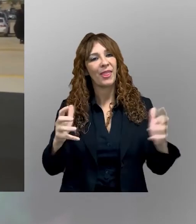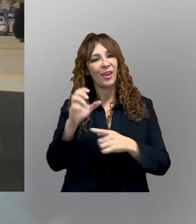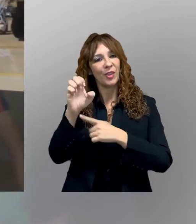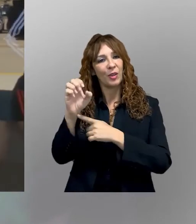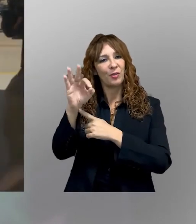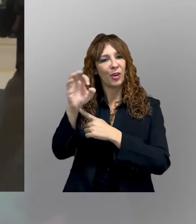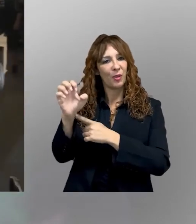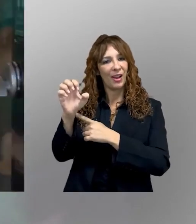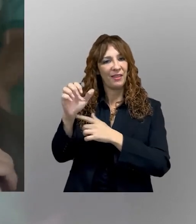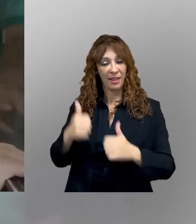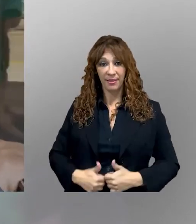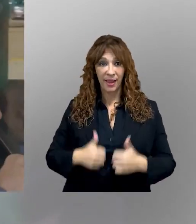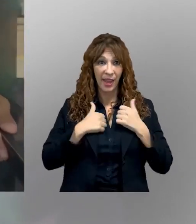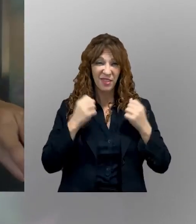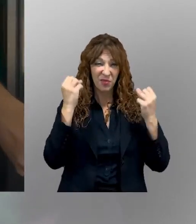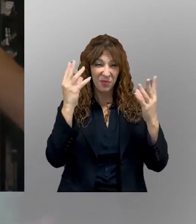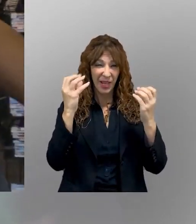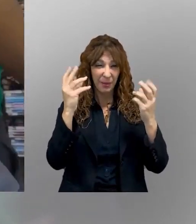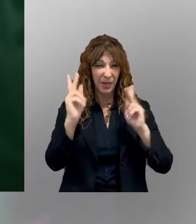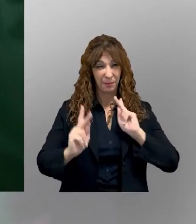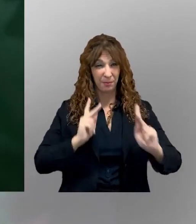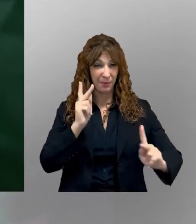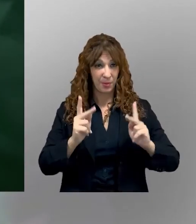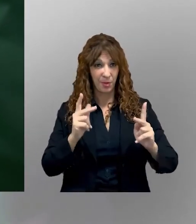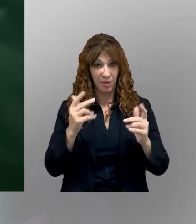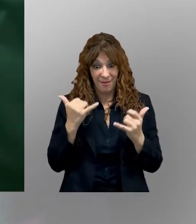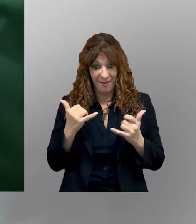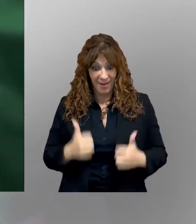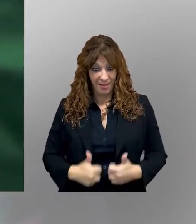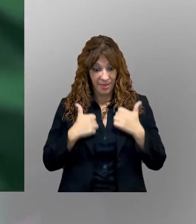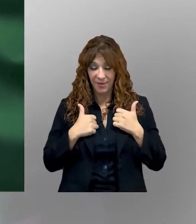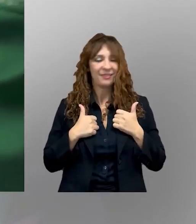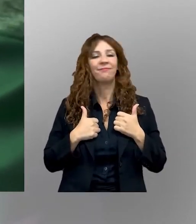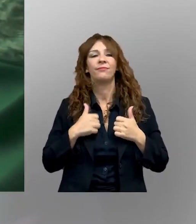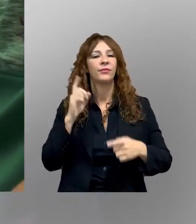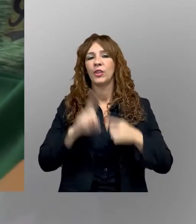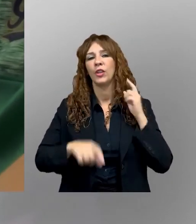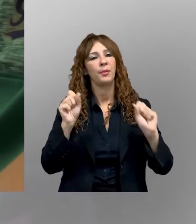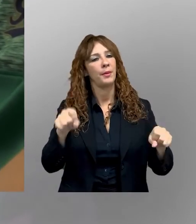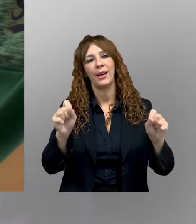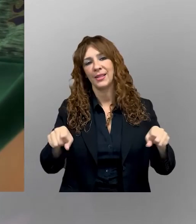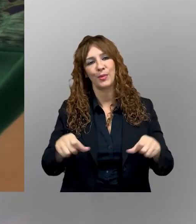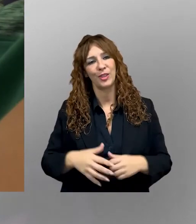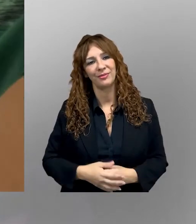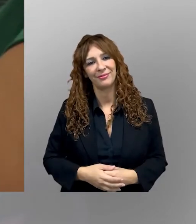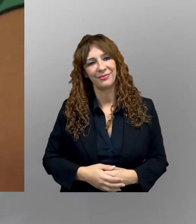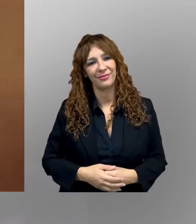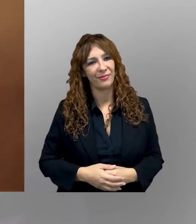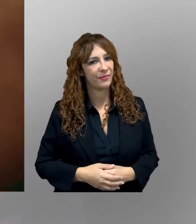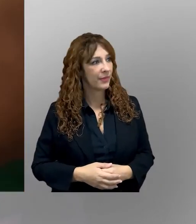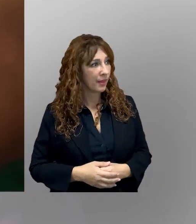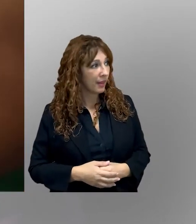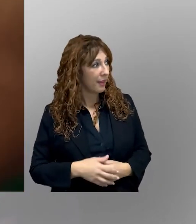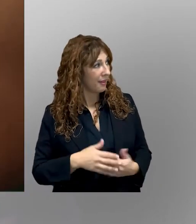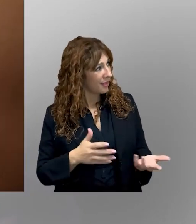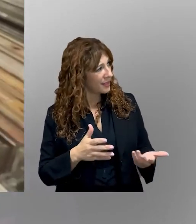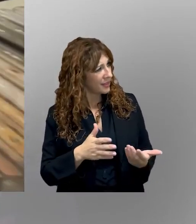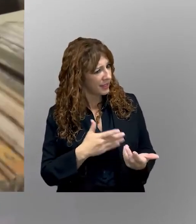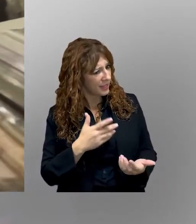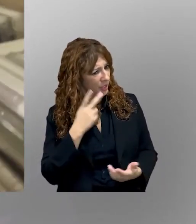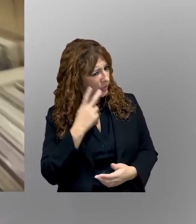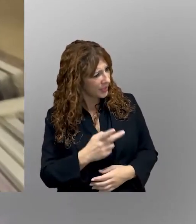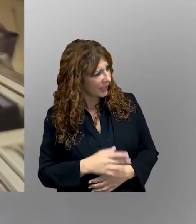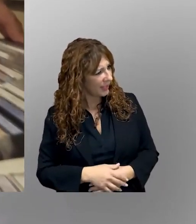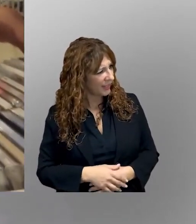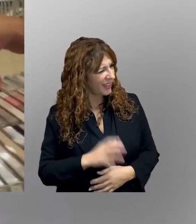Equip for Equality, the lives many of our folks are now living may not have been possible. Look at this one and see. Nope. Not that either.